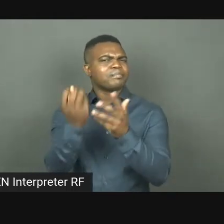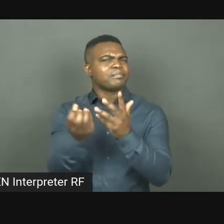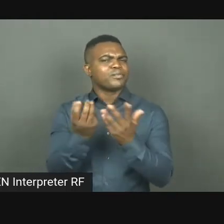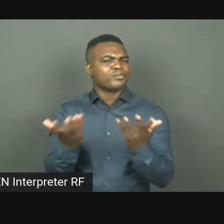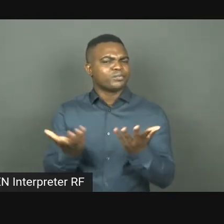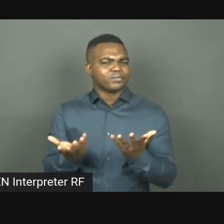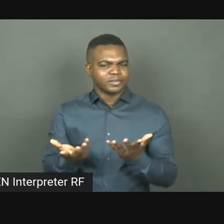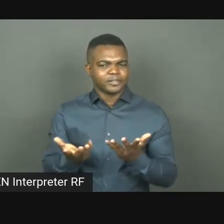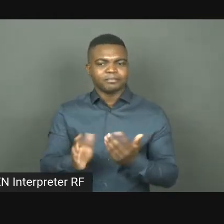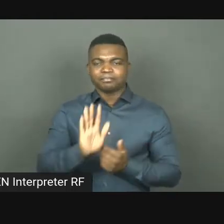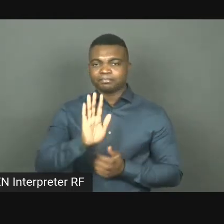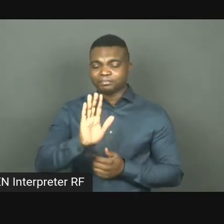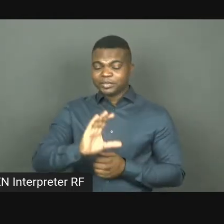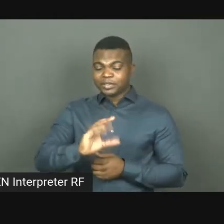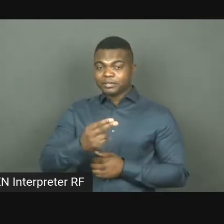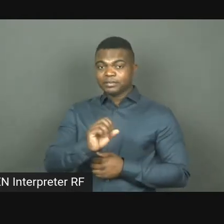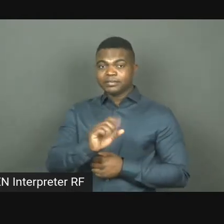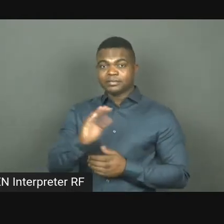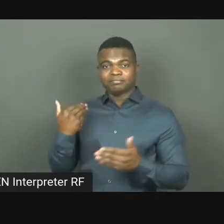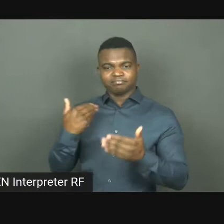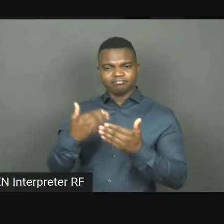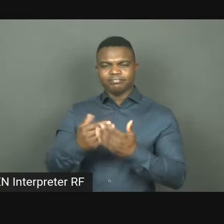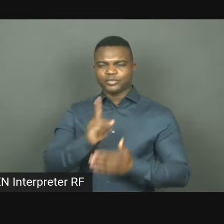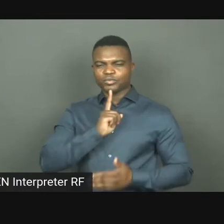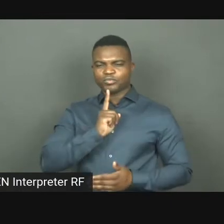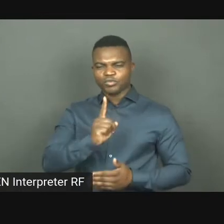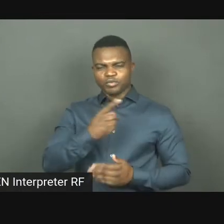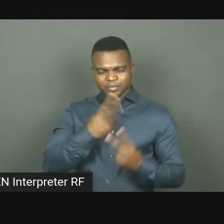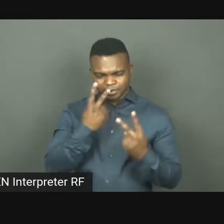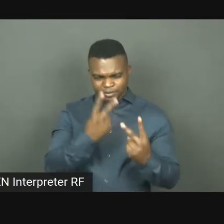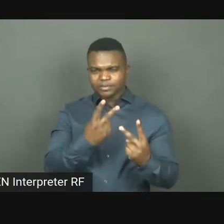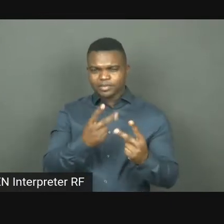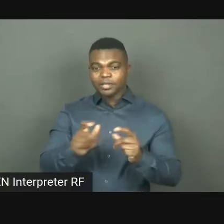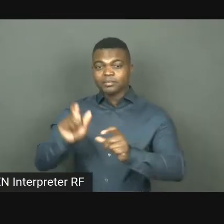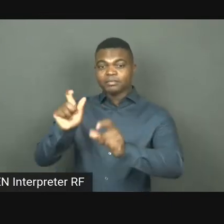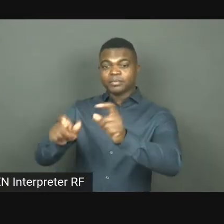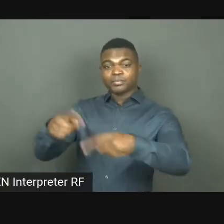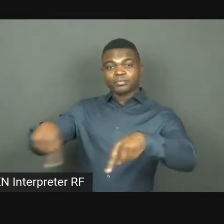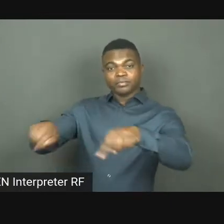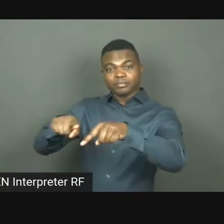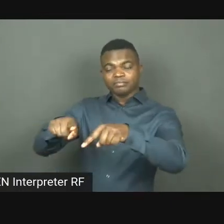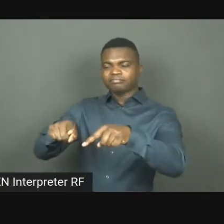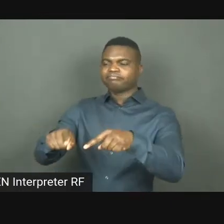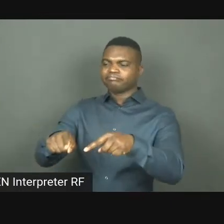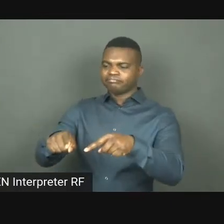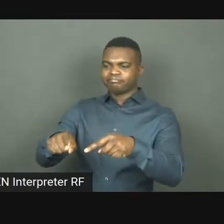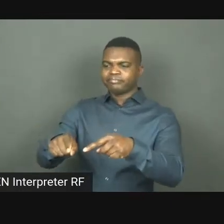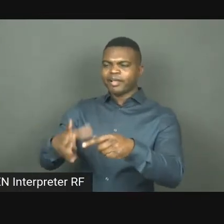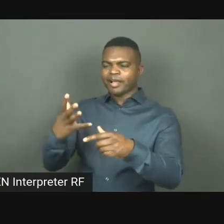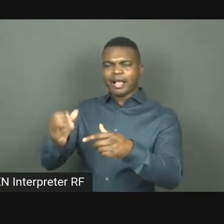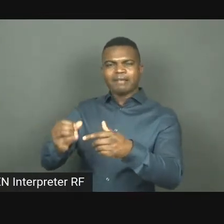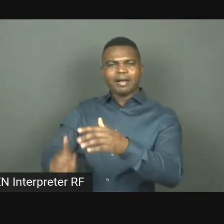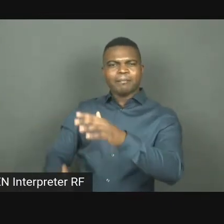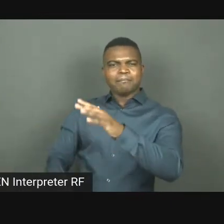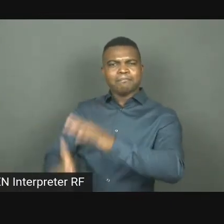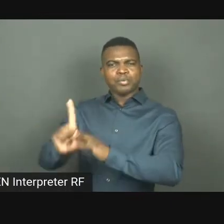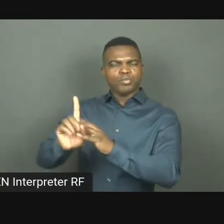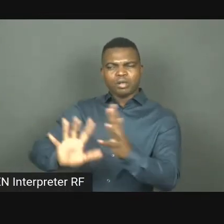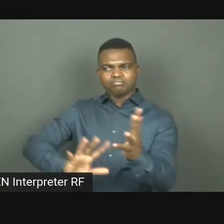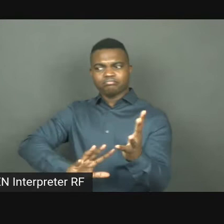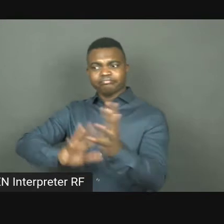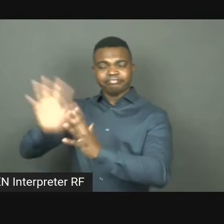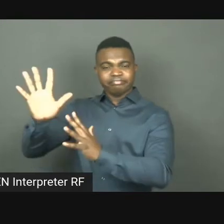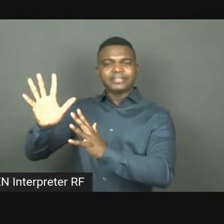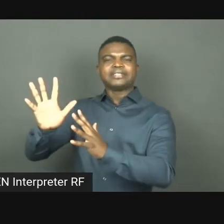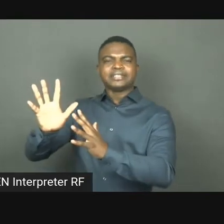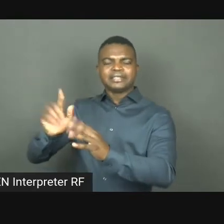board member, that's why we have committed to the CHS, based on 9 commitments to communities and people